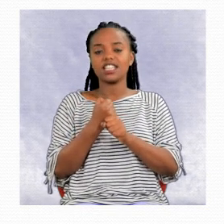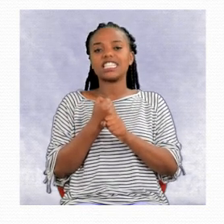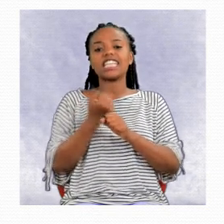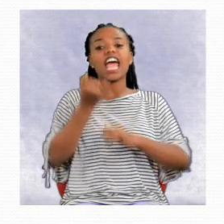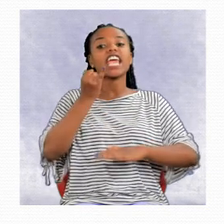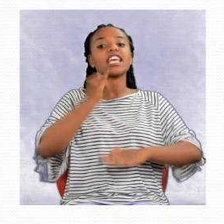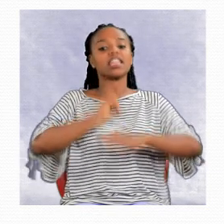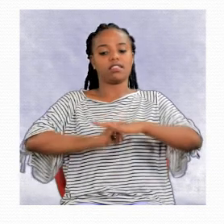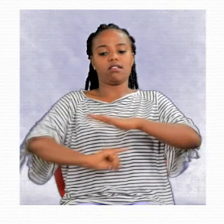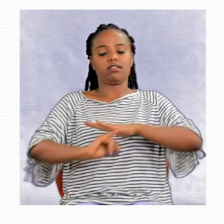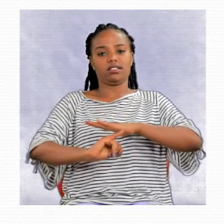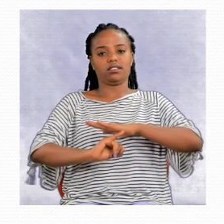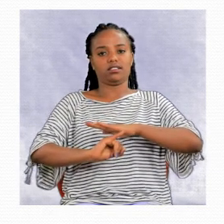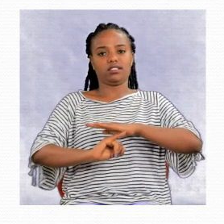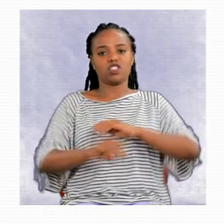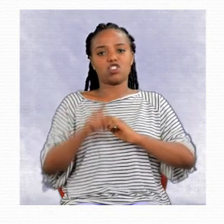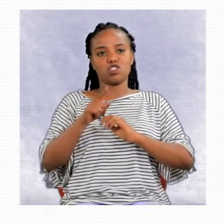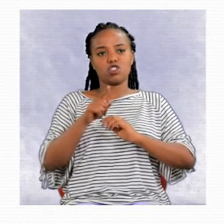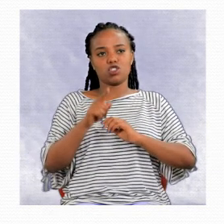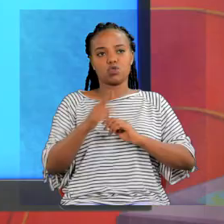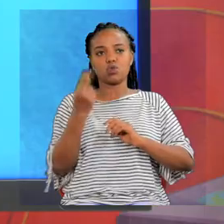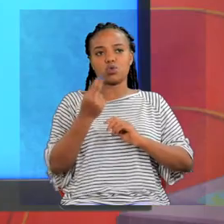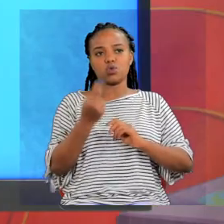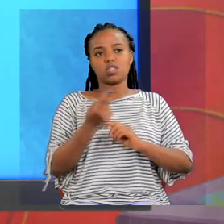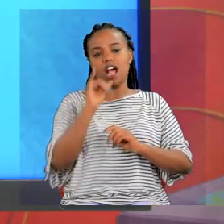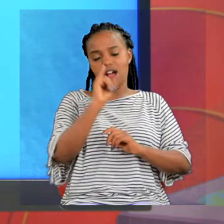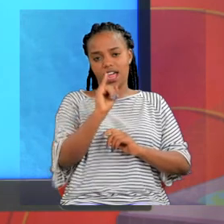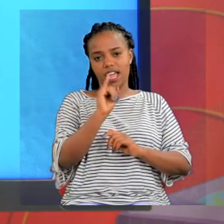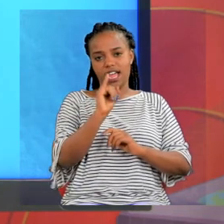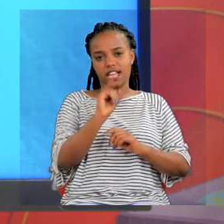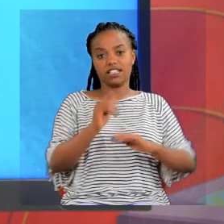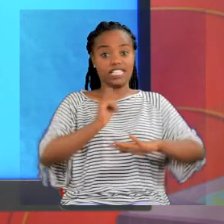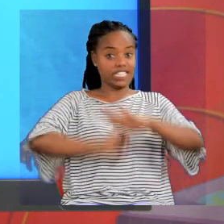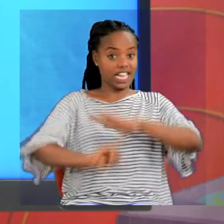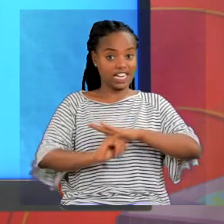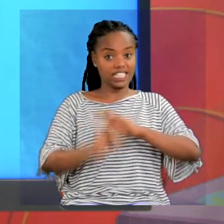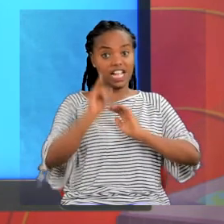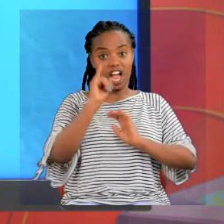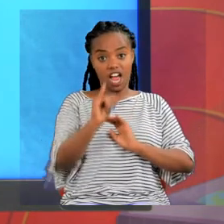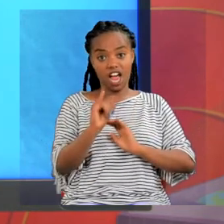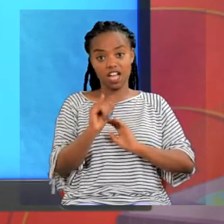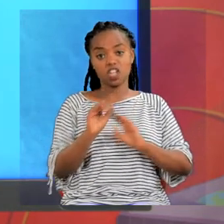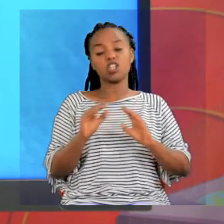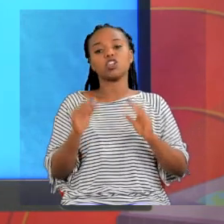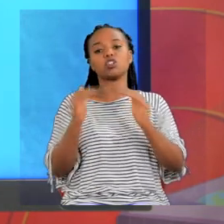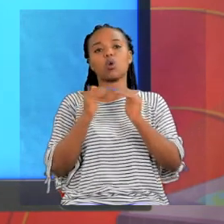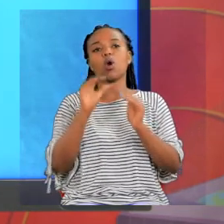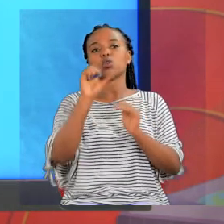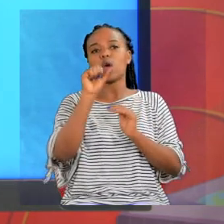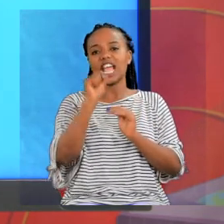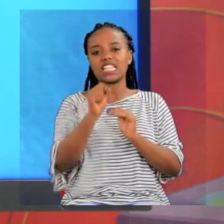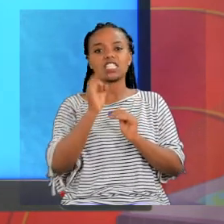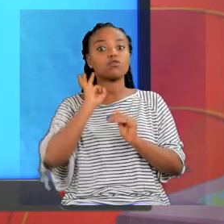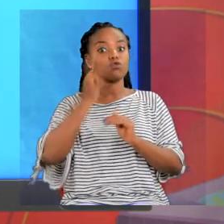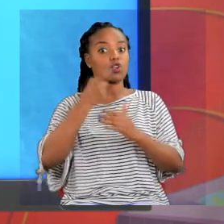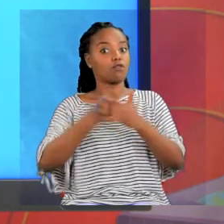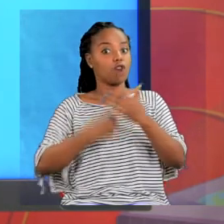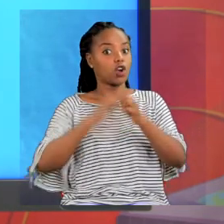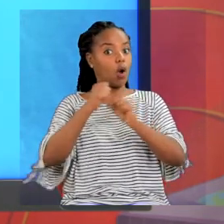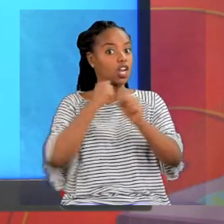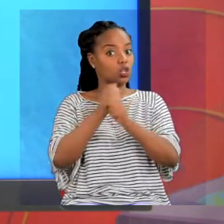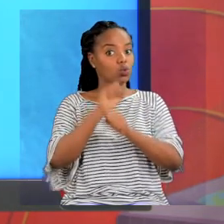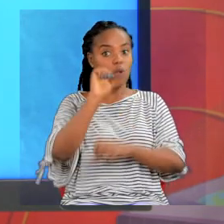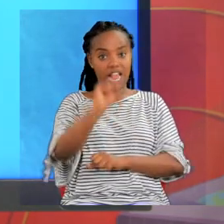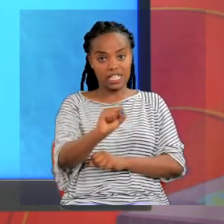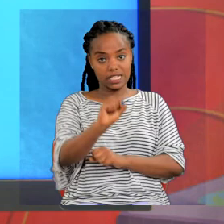interest, you use this formula. Interest is given by the future value of annuity